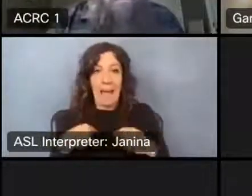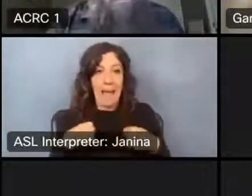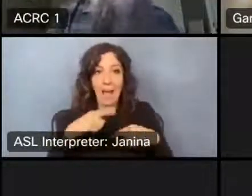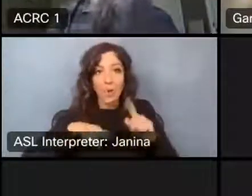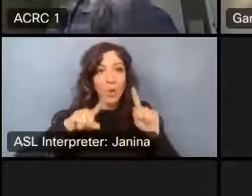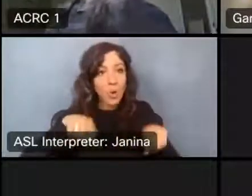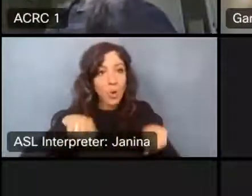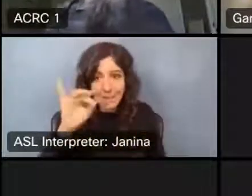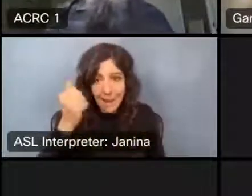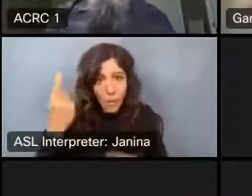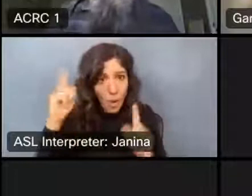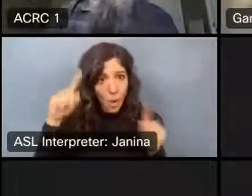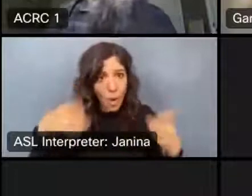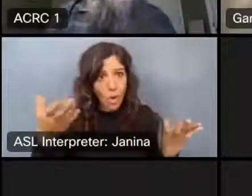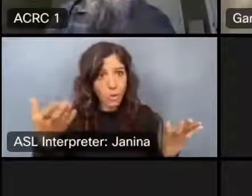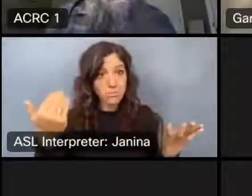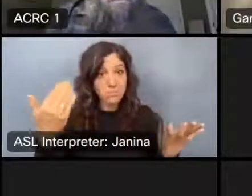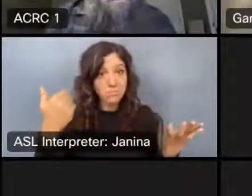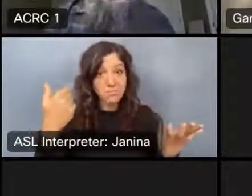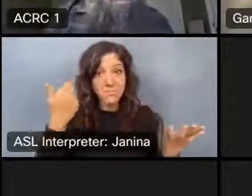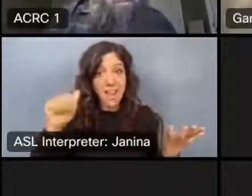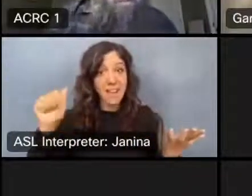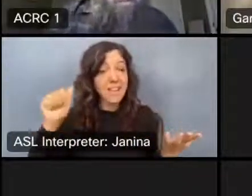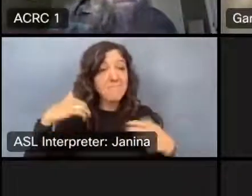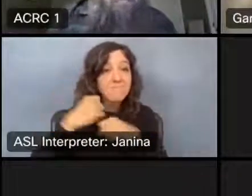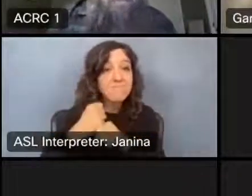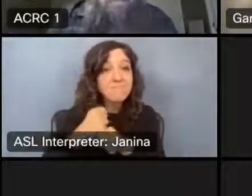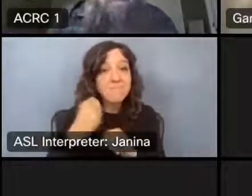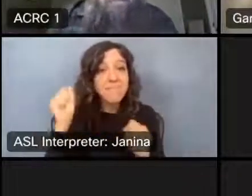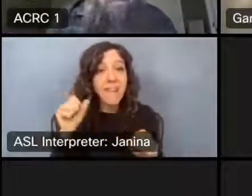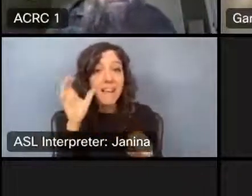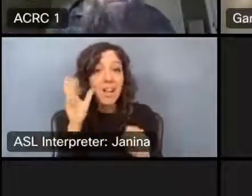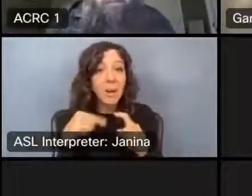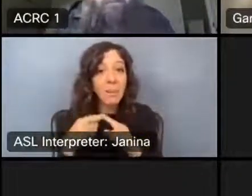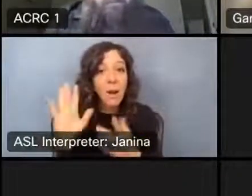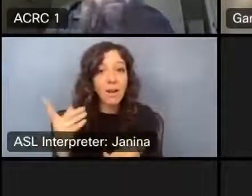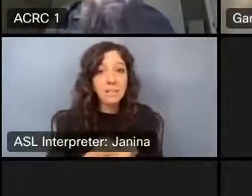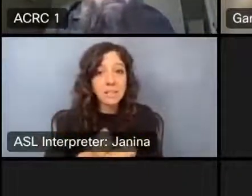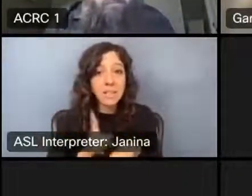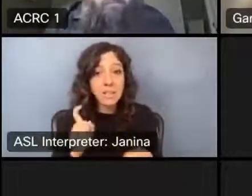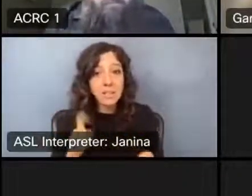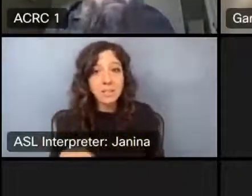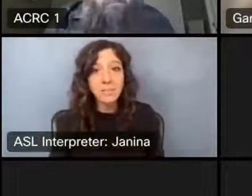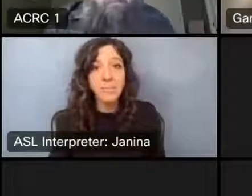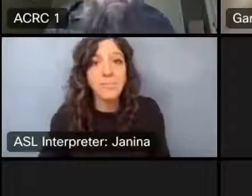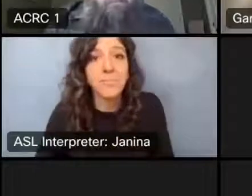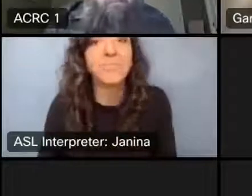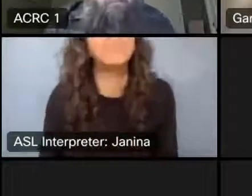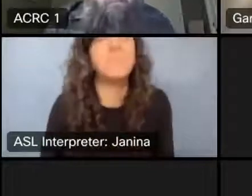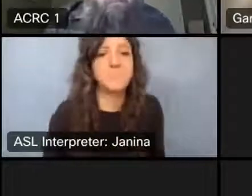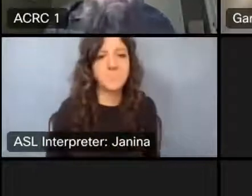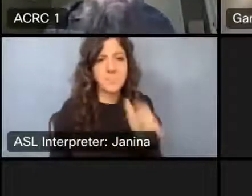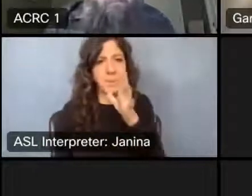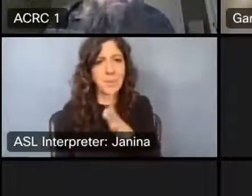And so if anyone was there maybe a little summary that we could get about kind of what the discussion was about? Yeah, so